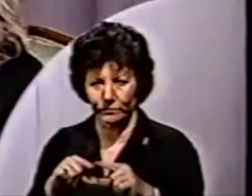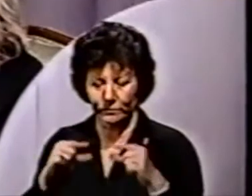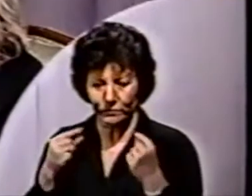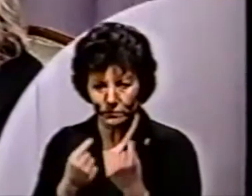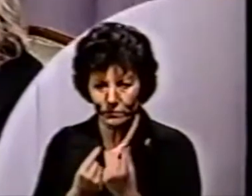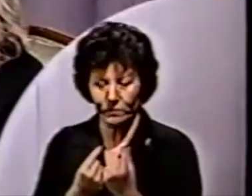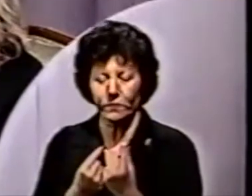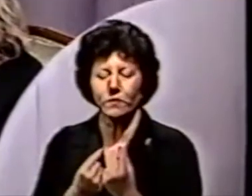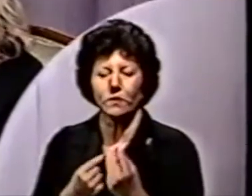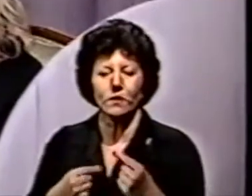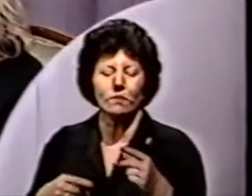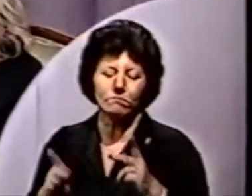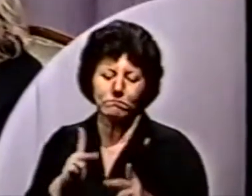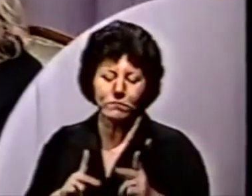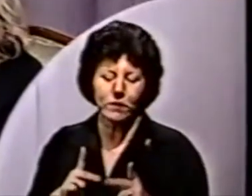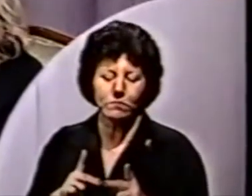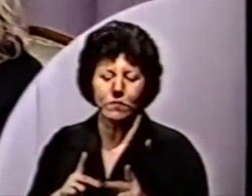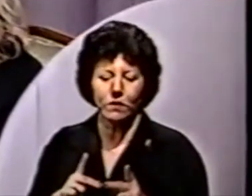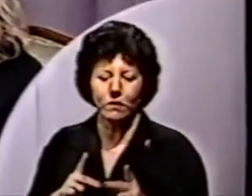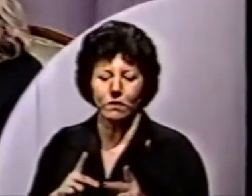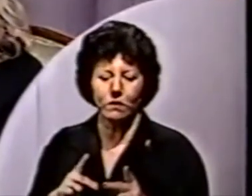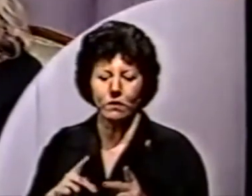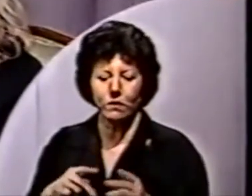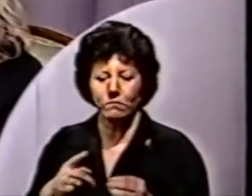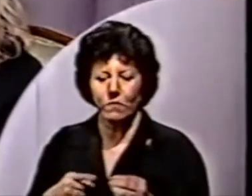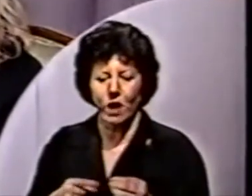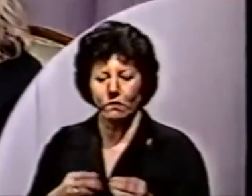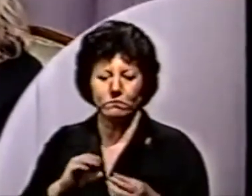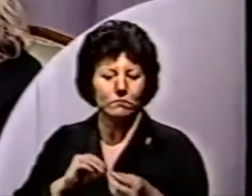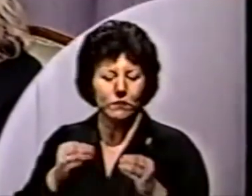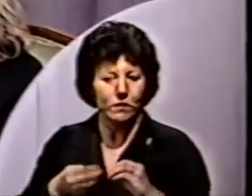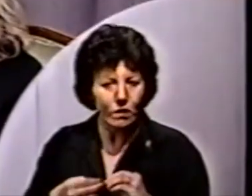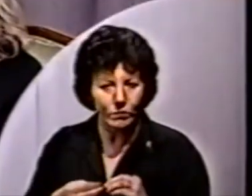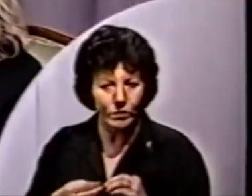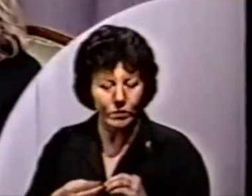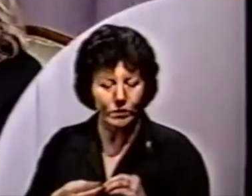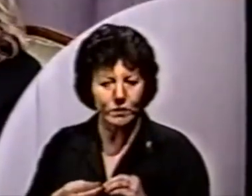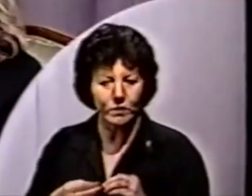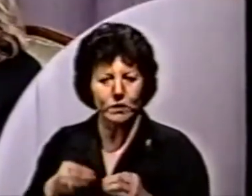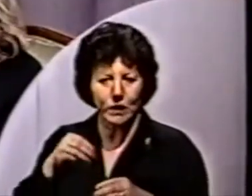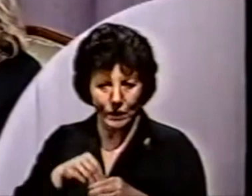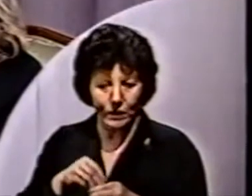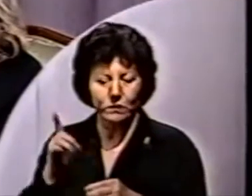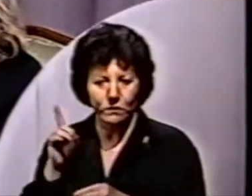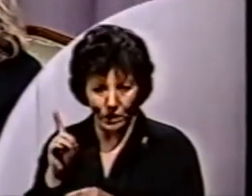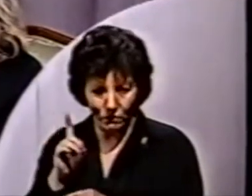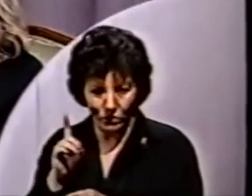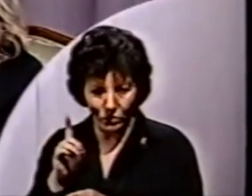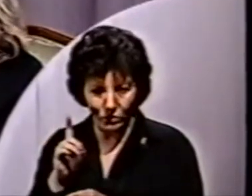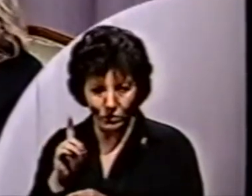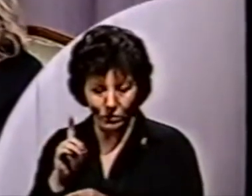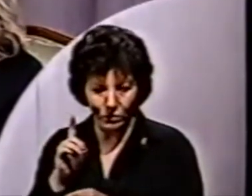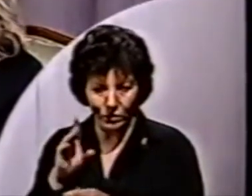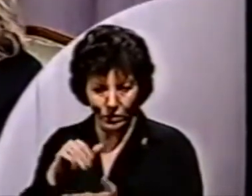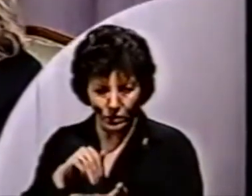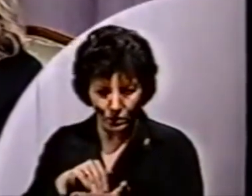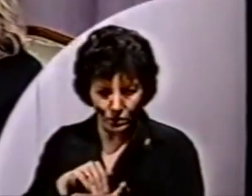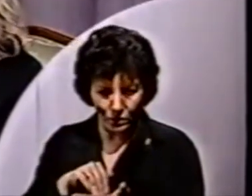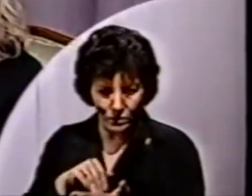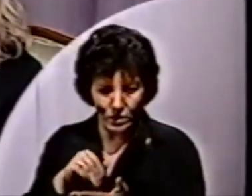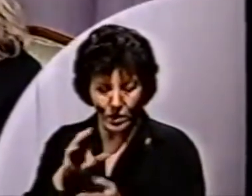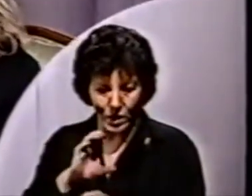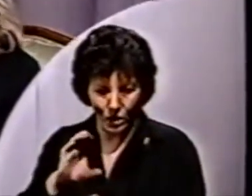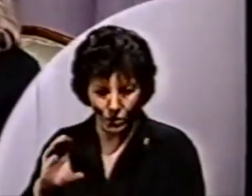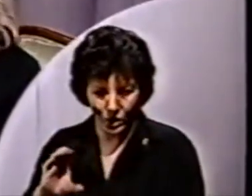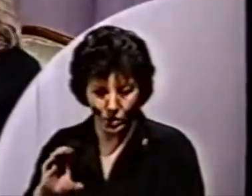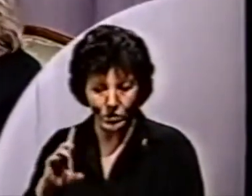in the Denver area? In general, in women with AIDS in general. In the Denver metro area, mm-hmm. The Colorado Department of Health tells us